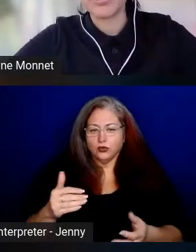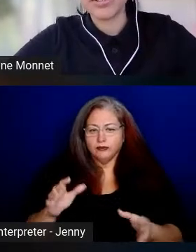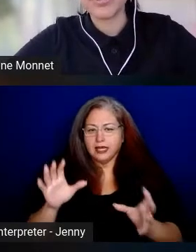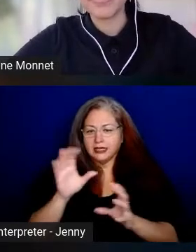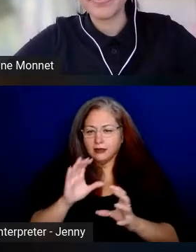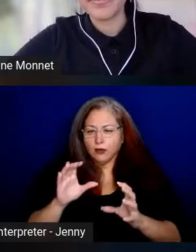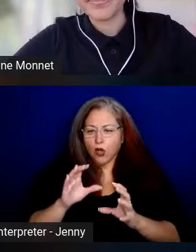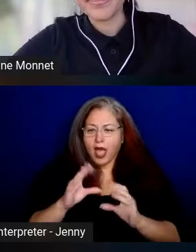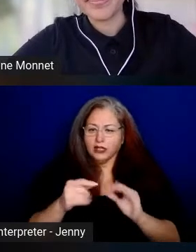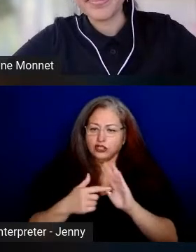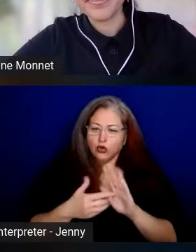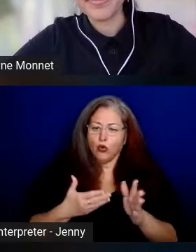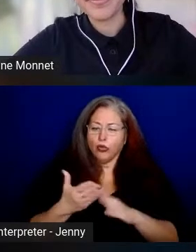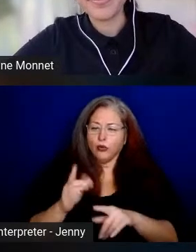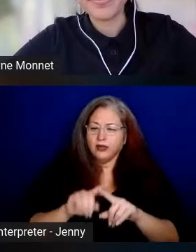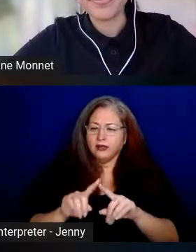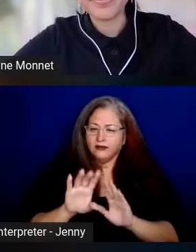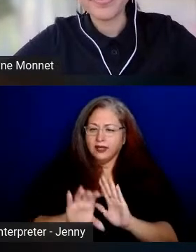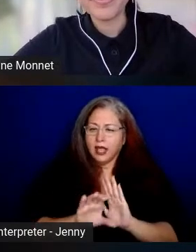the characters.